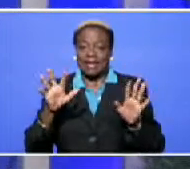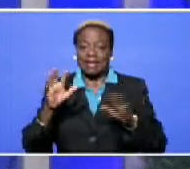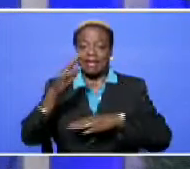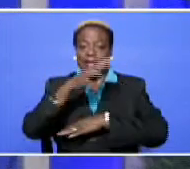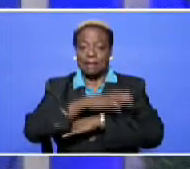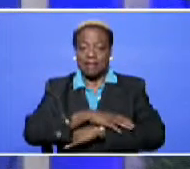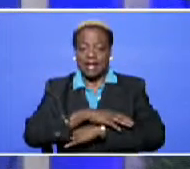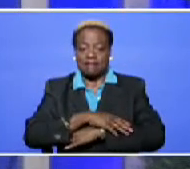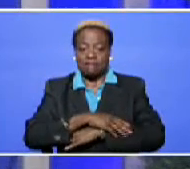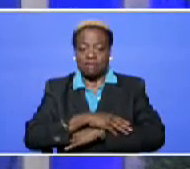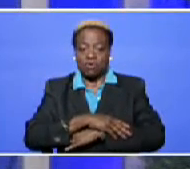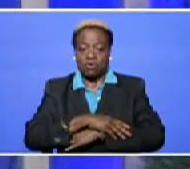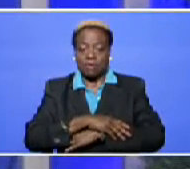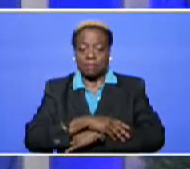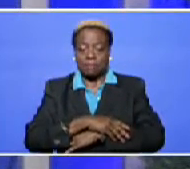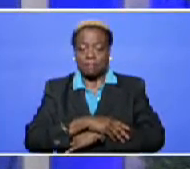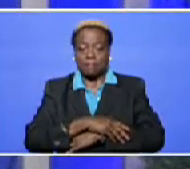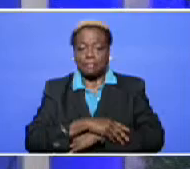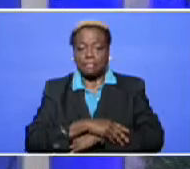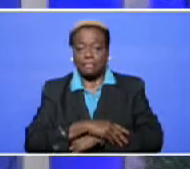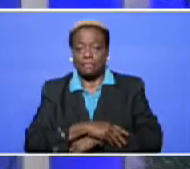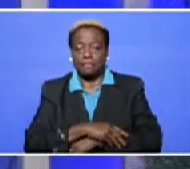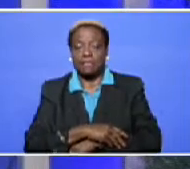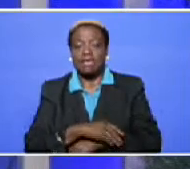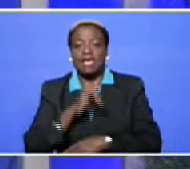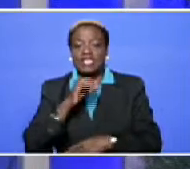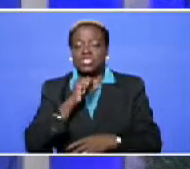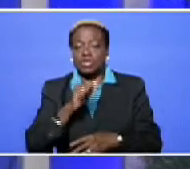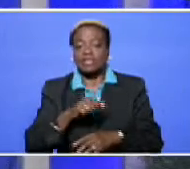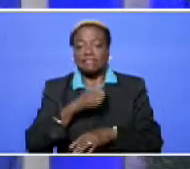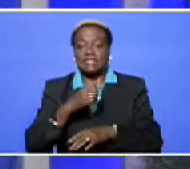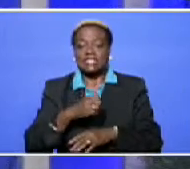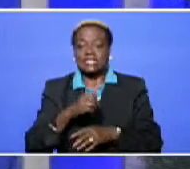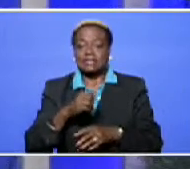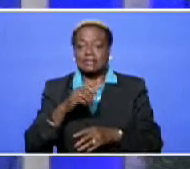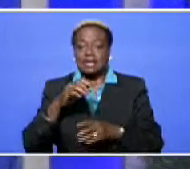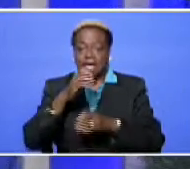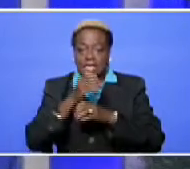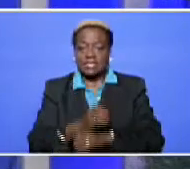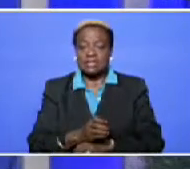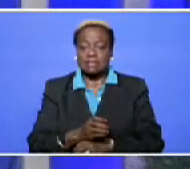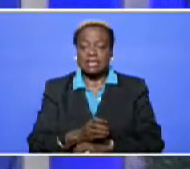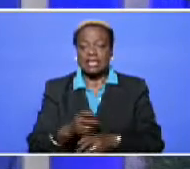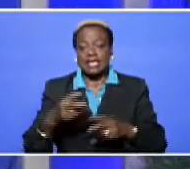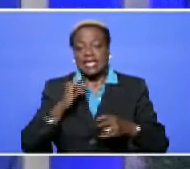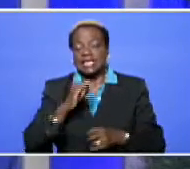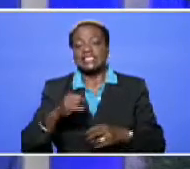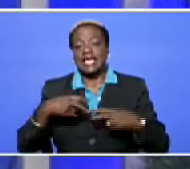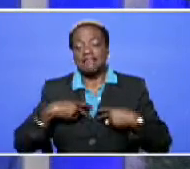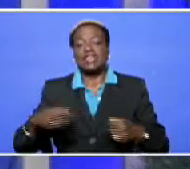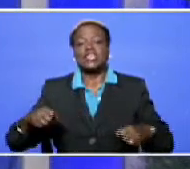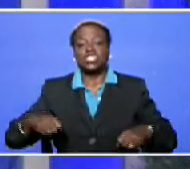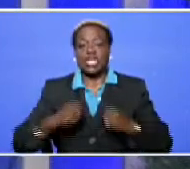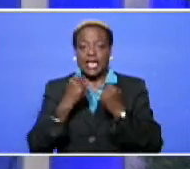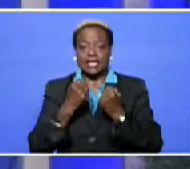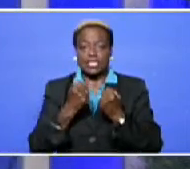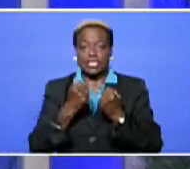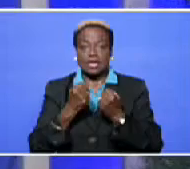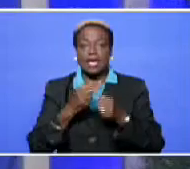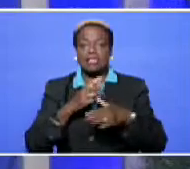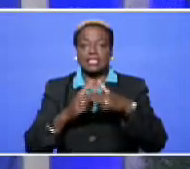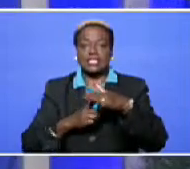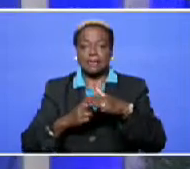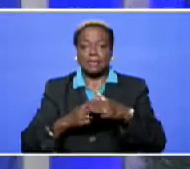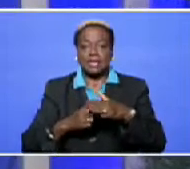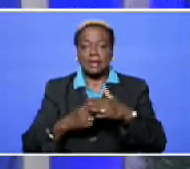security, transparency, and efficiency by the Customs Department, is creating a bit of a challenge. Reporters asked Deputy Prime Minister and Minister of